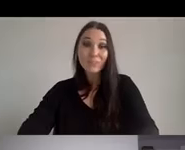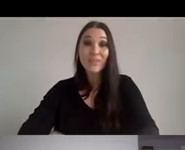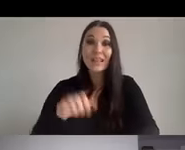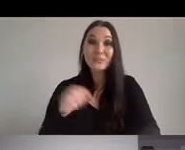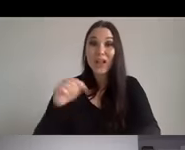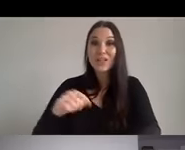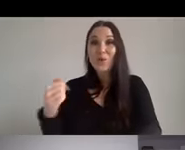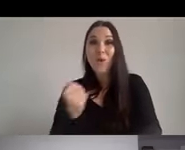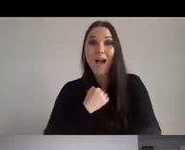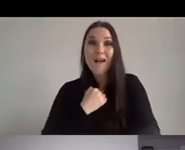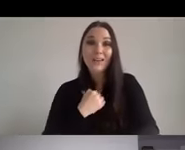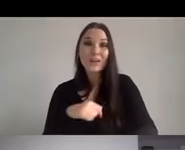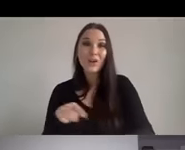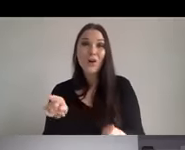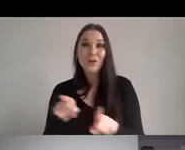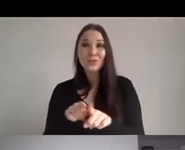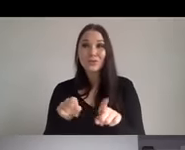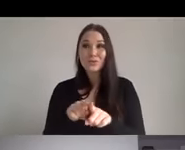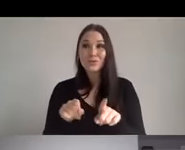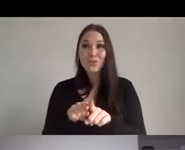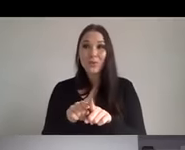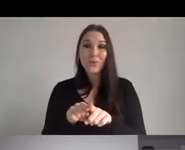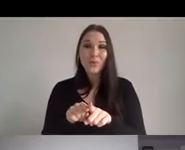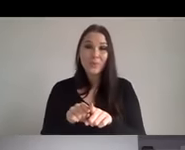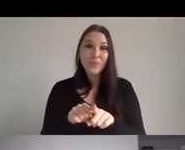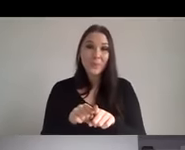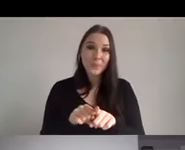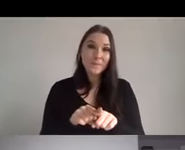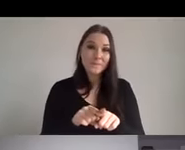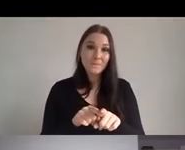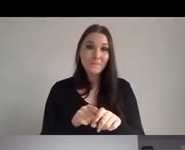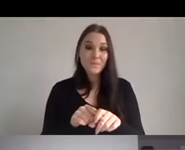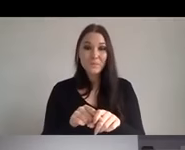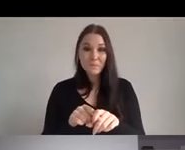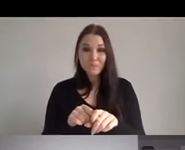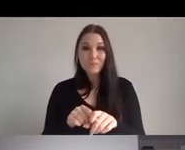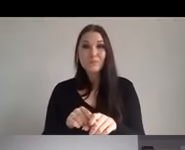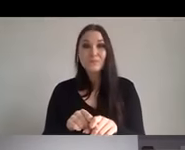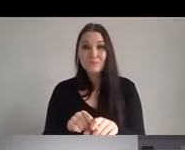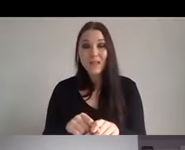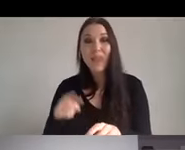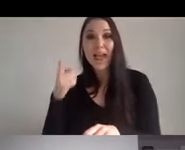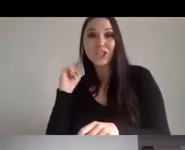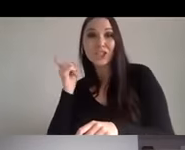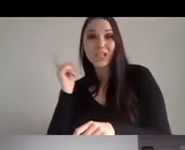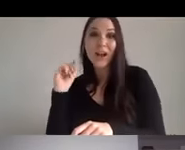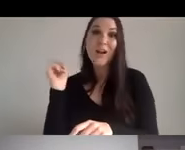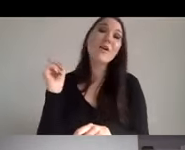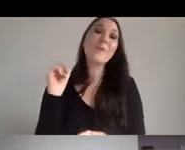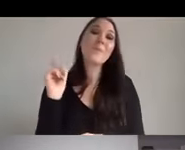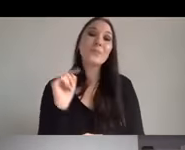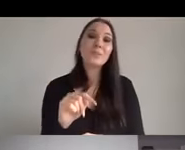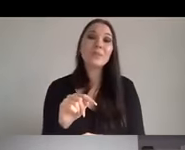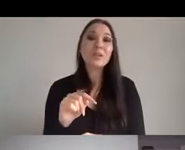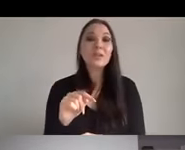also we had luck that we finished one late seed round last year, and this was